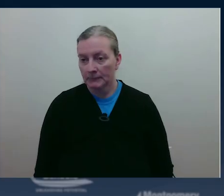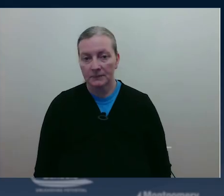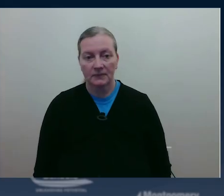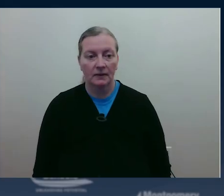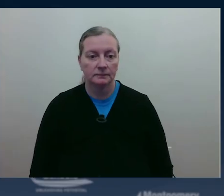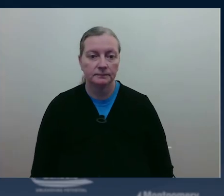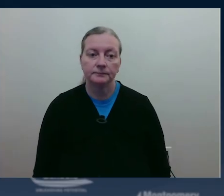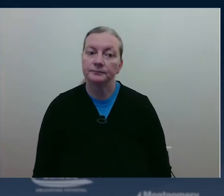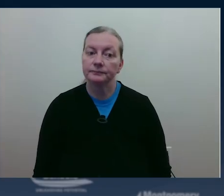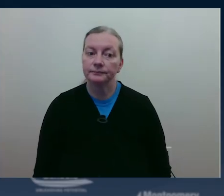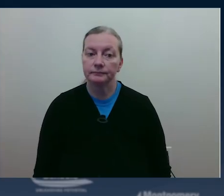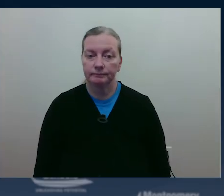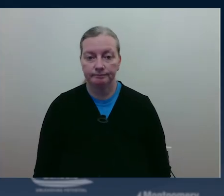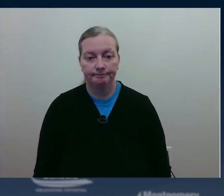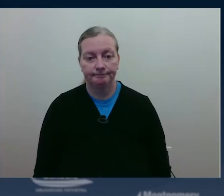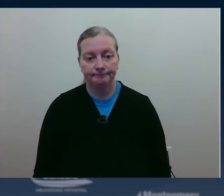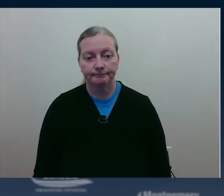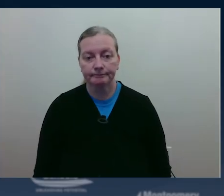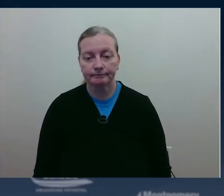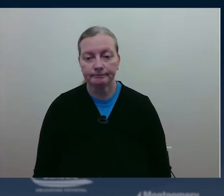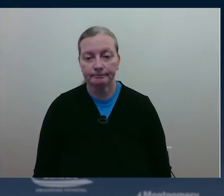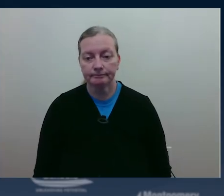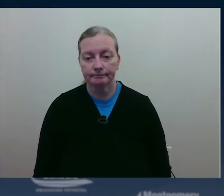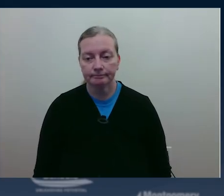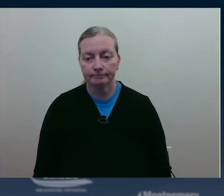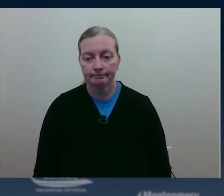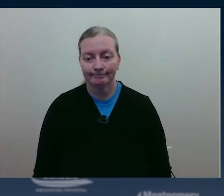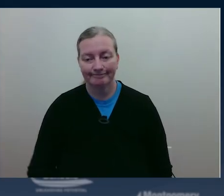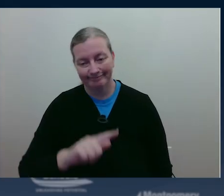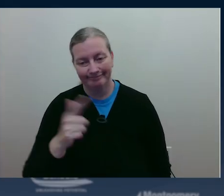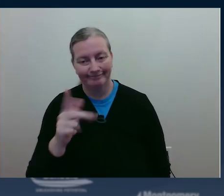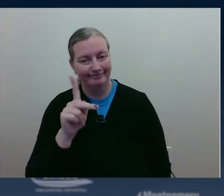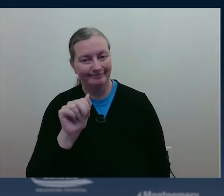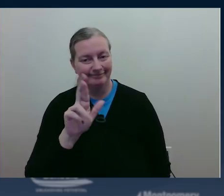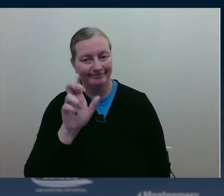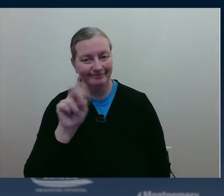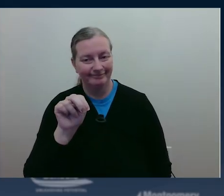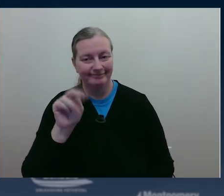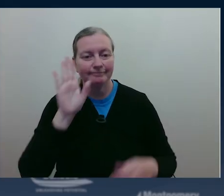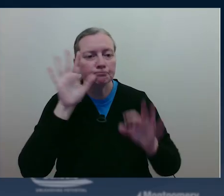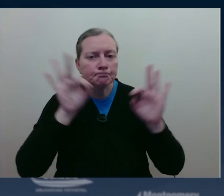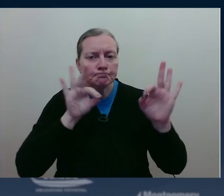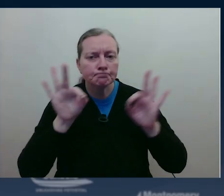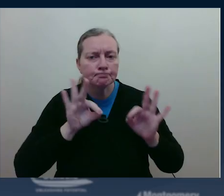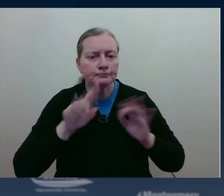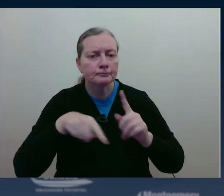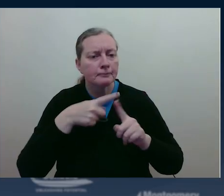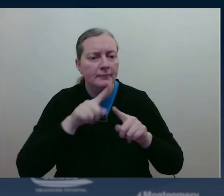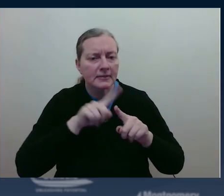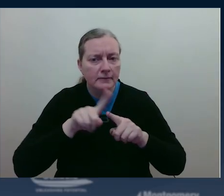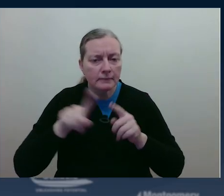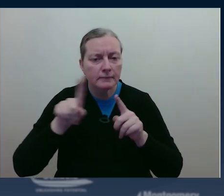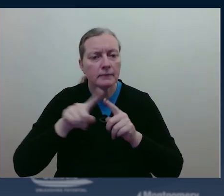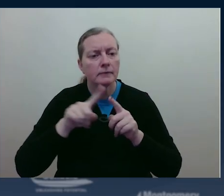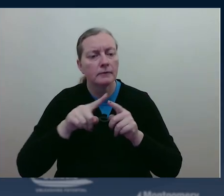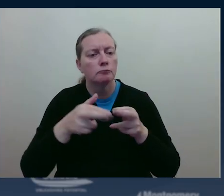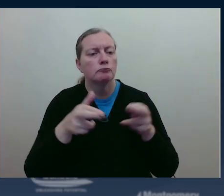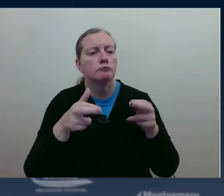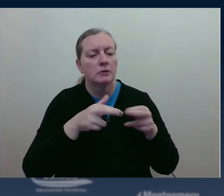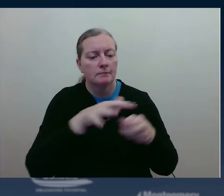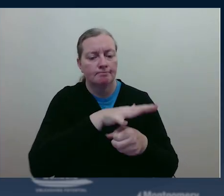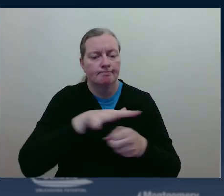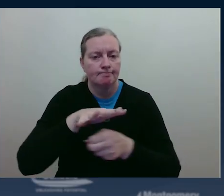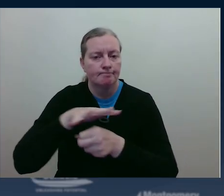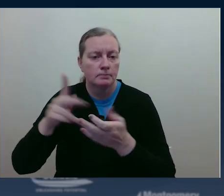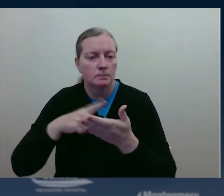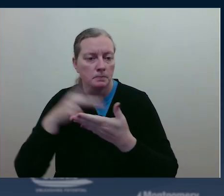And I'd like to turn it over to Karen, who'll talk to you about the regional programs. And this is our updated version based on feedback from